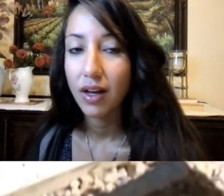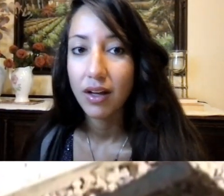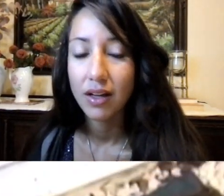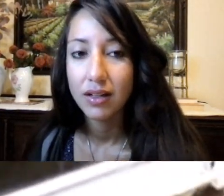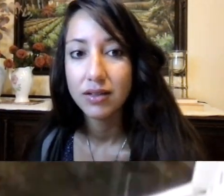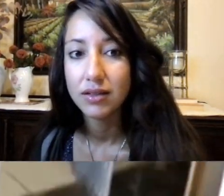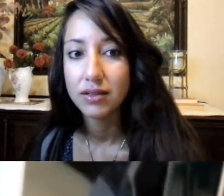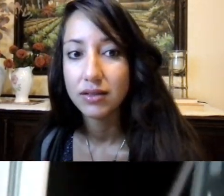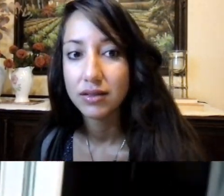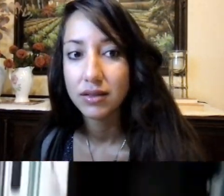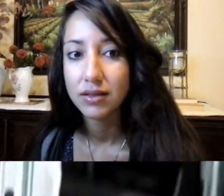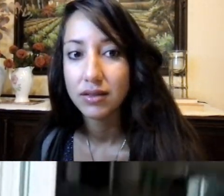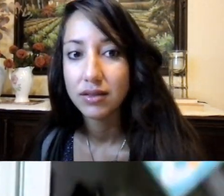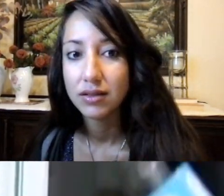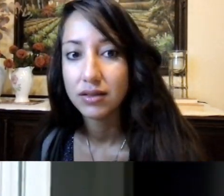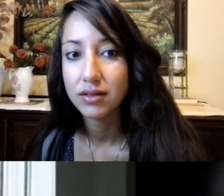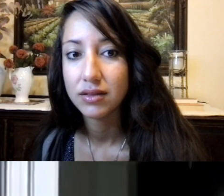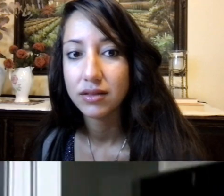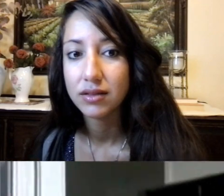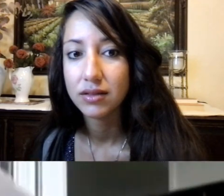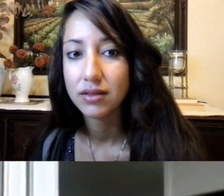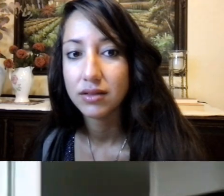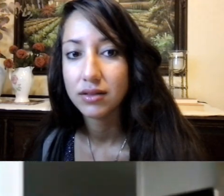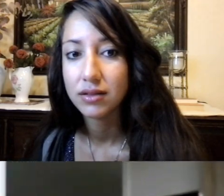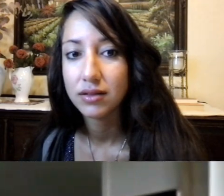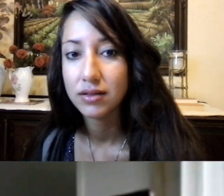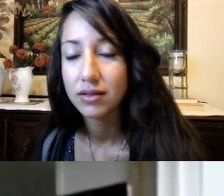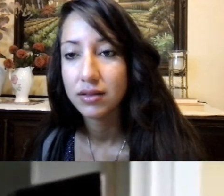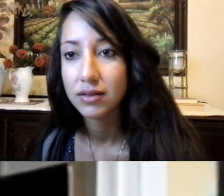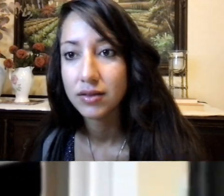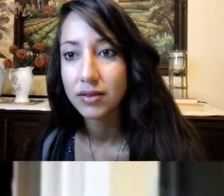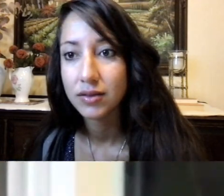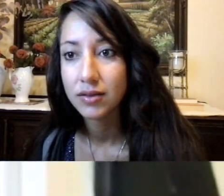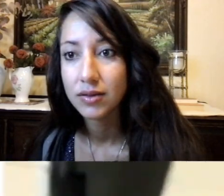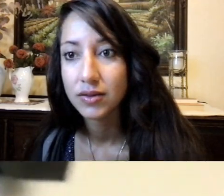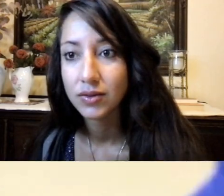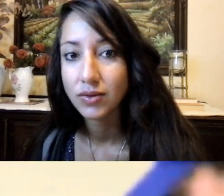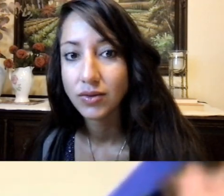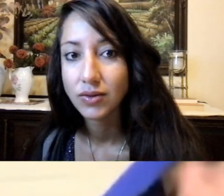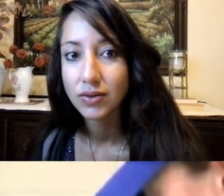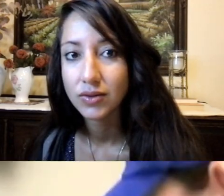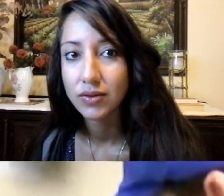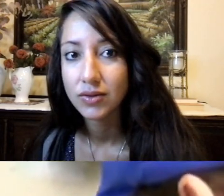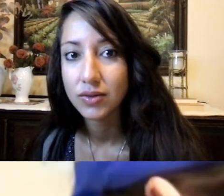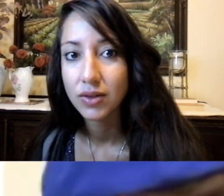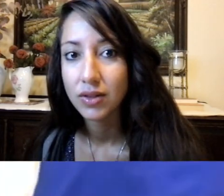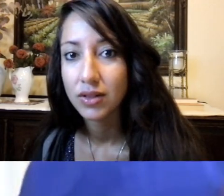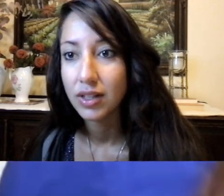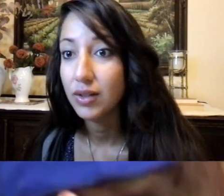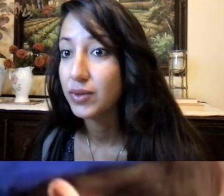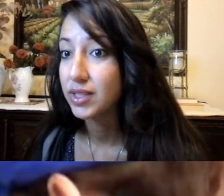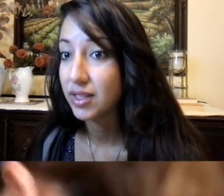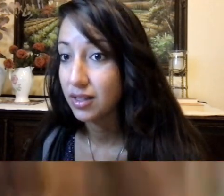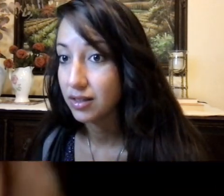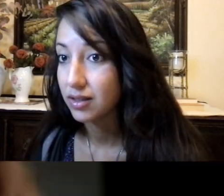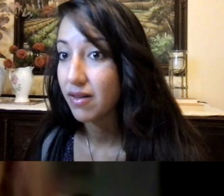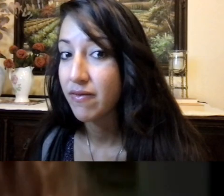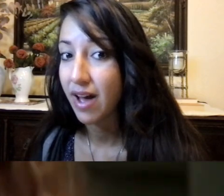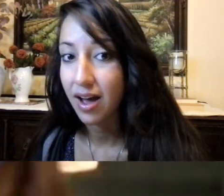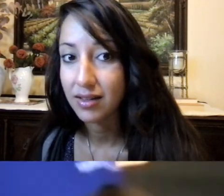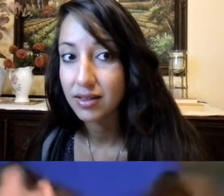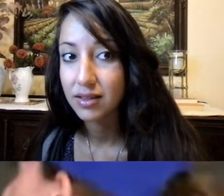Obviously, we're a little concerned about what's going to happen later this afternoon, but we'll see what happens with that. It